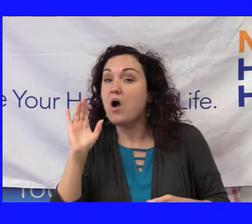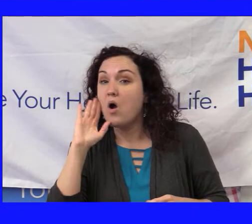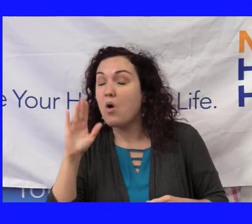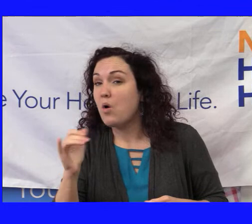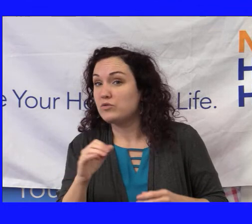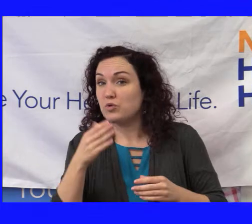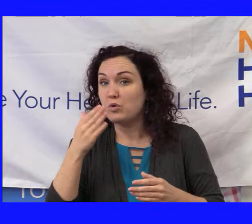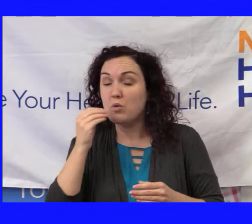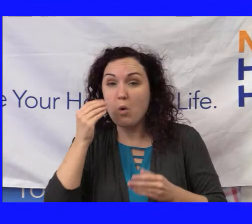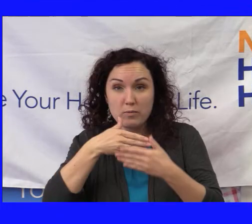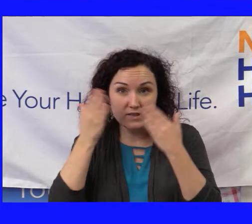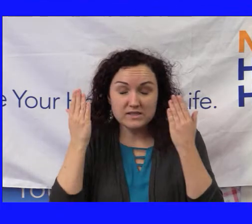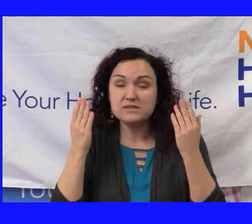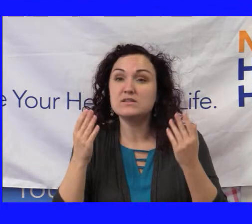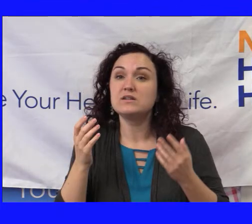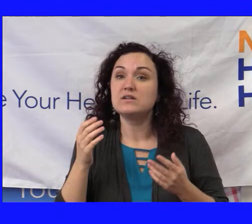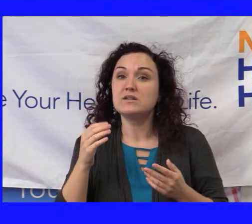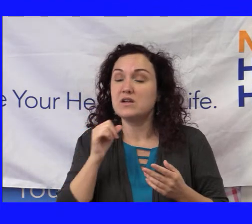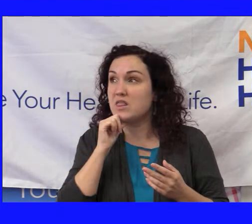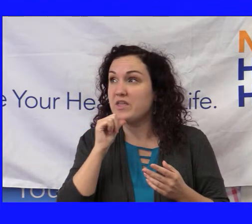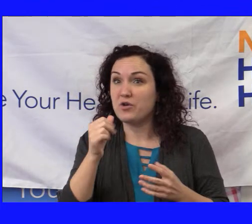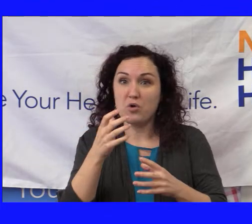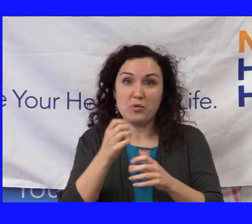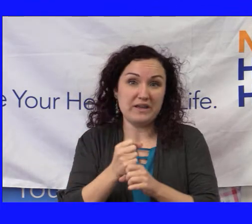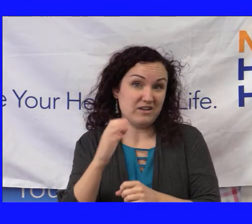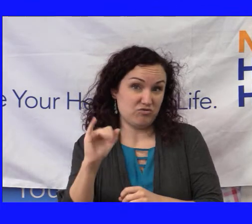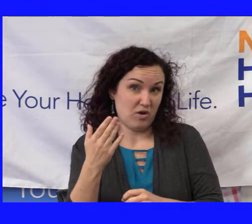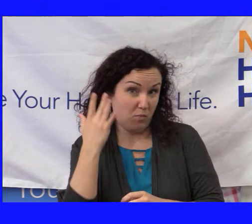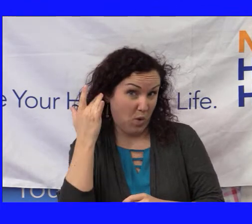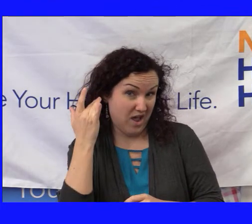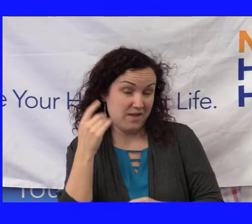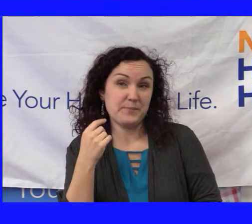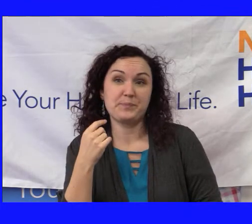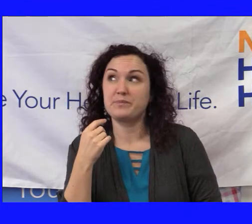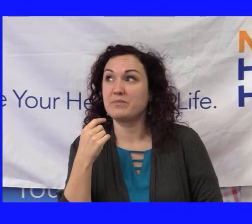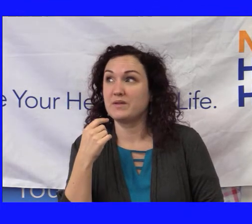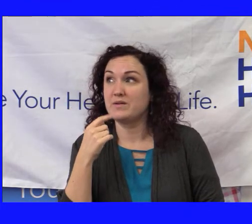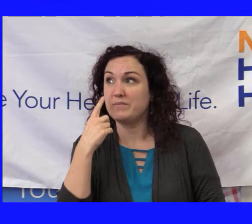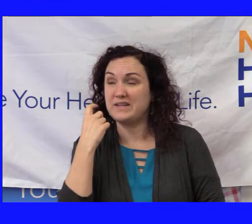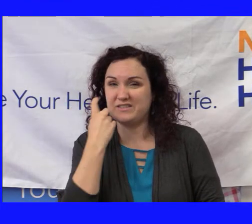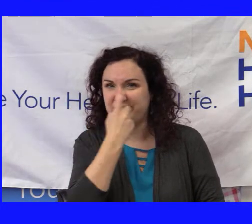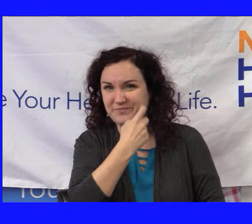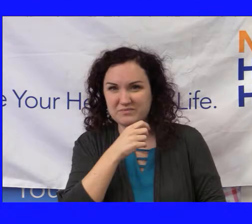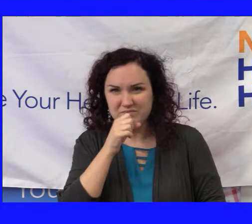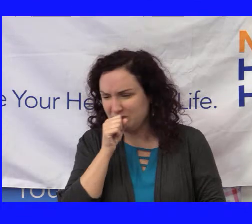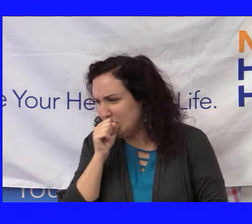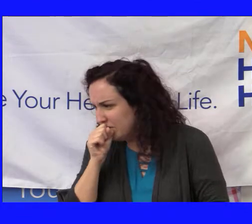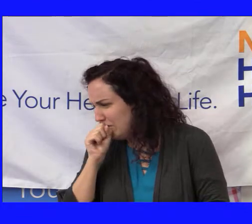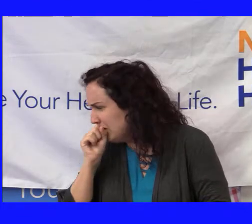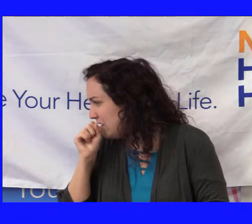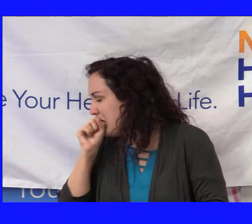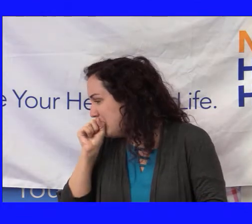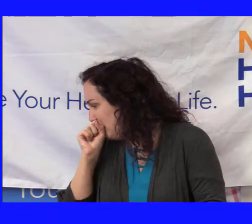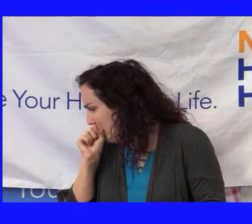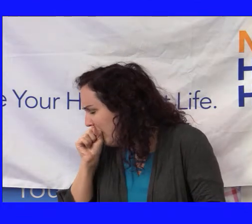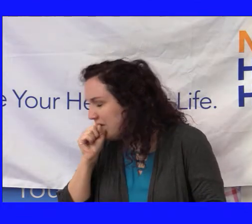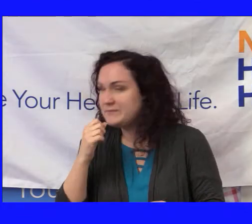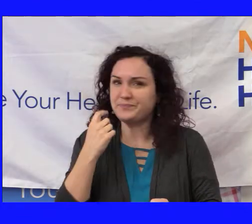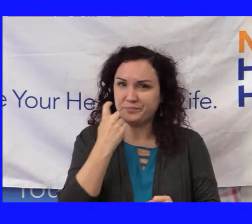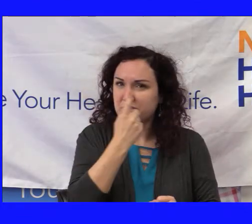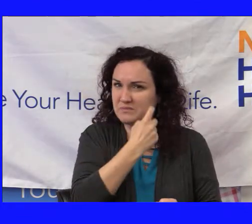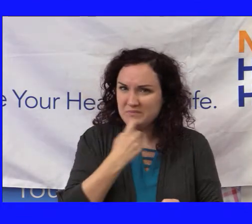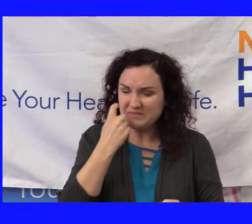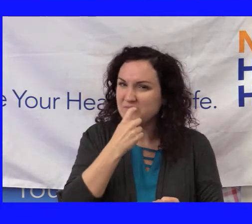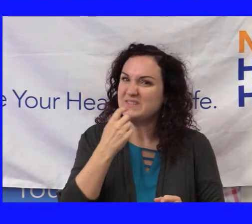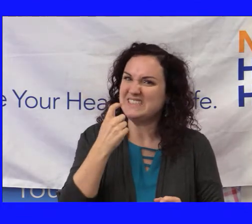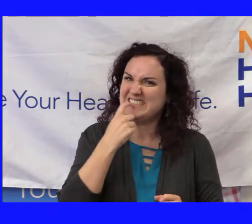the most frequent reason they don't get a job is because of really poor dental condition of their teeth. So they're